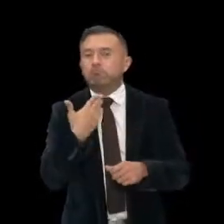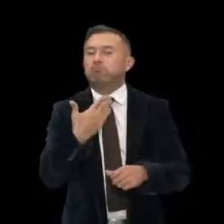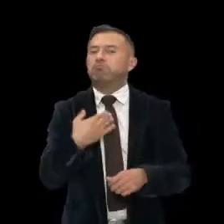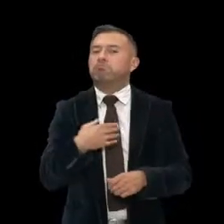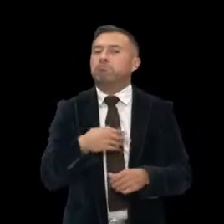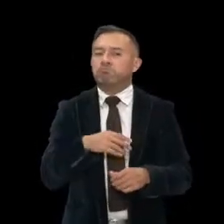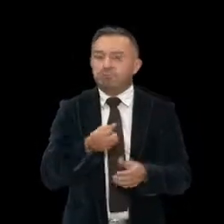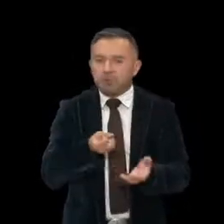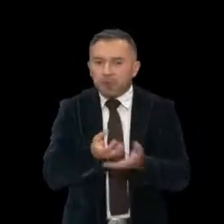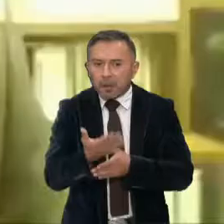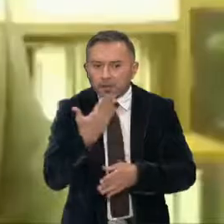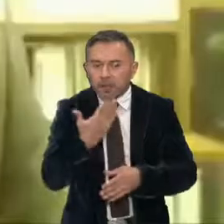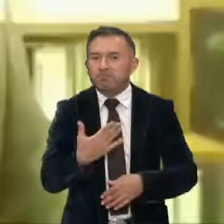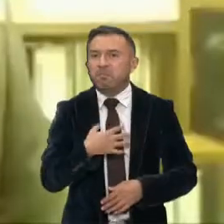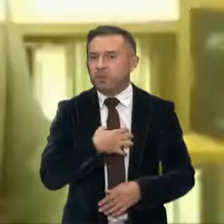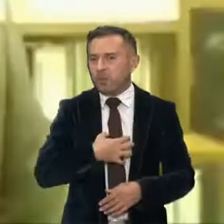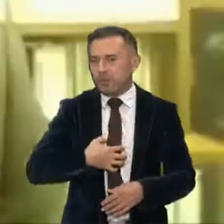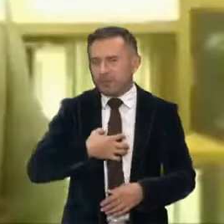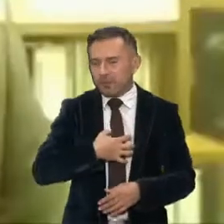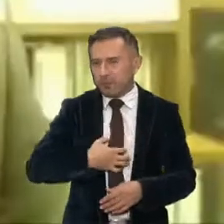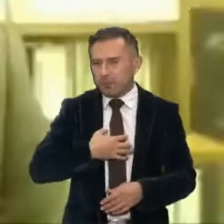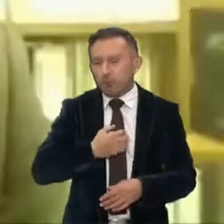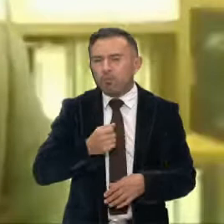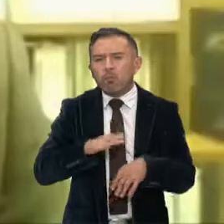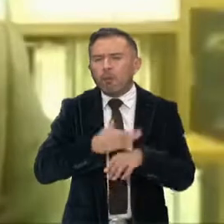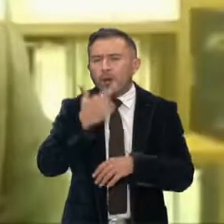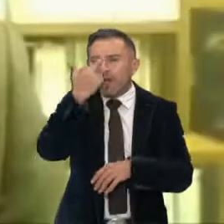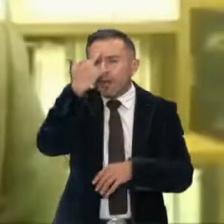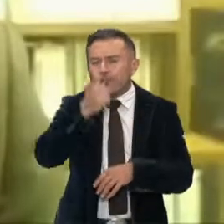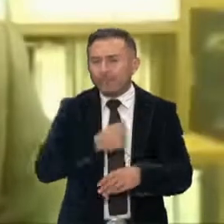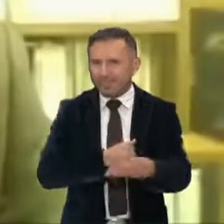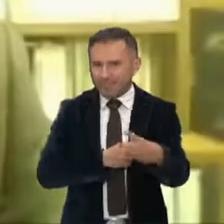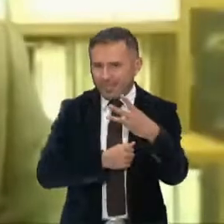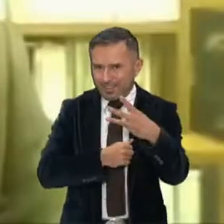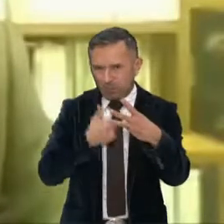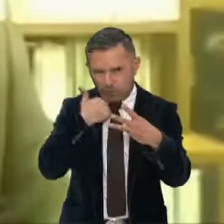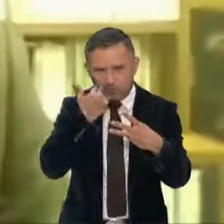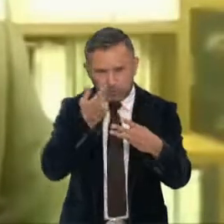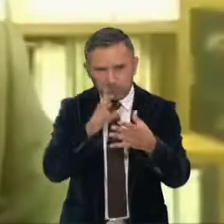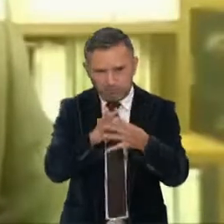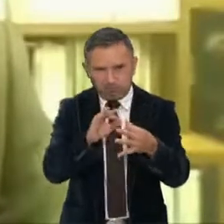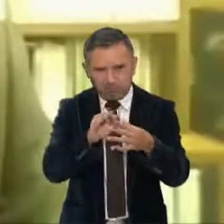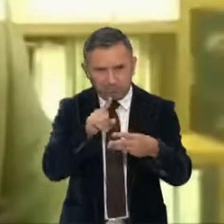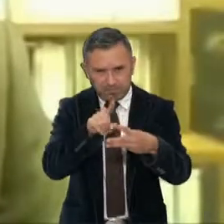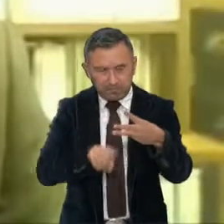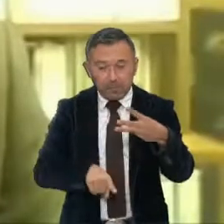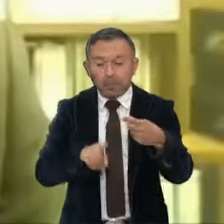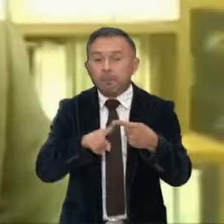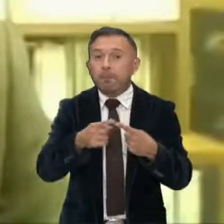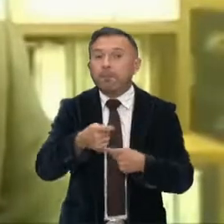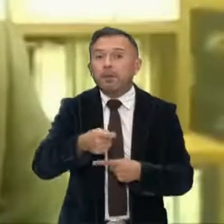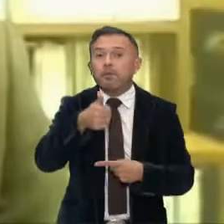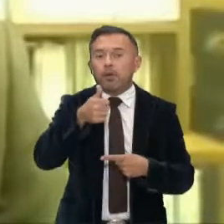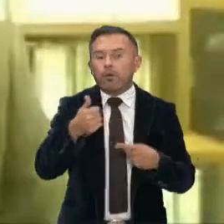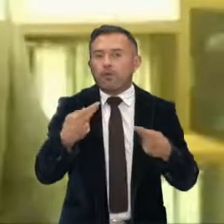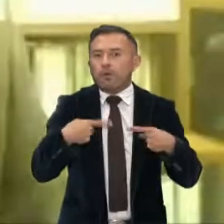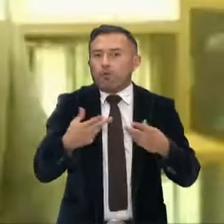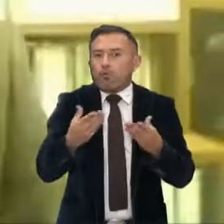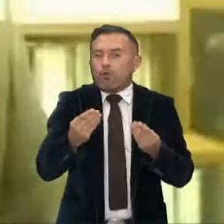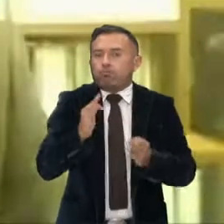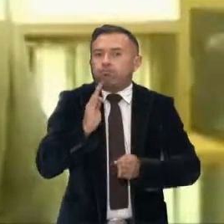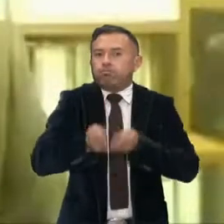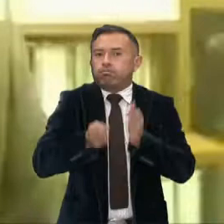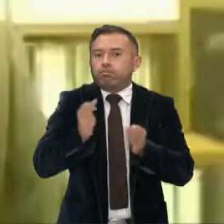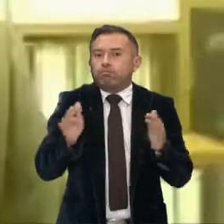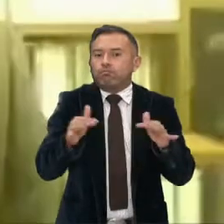highly satisfactory because of three reasons that I would like to share with you. First of all, we had a